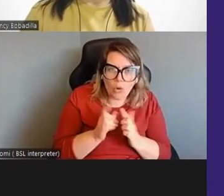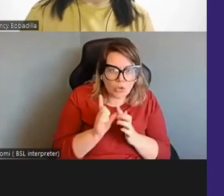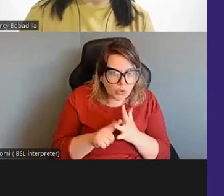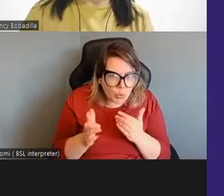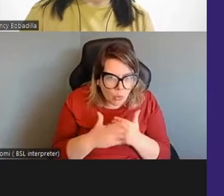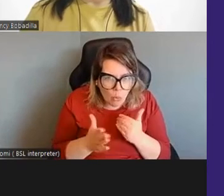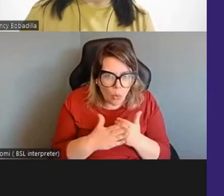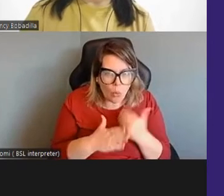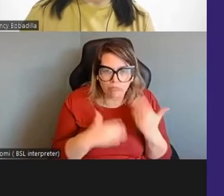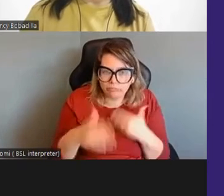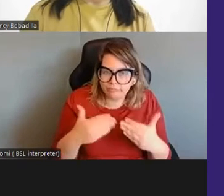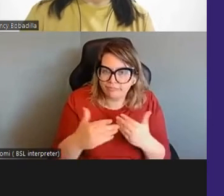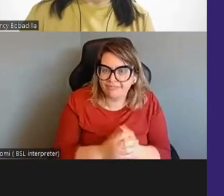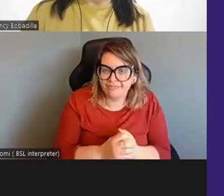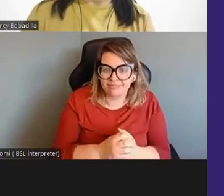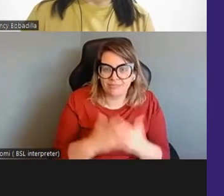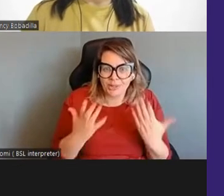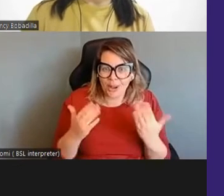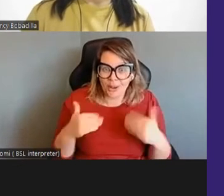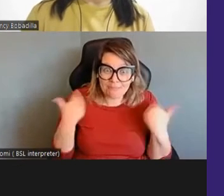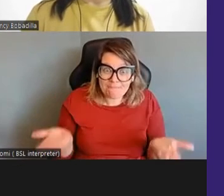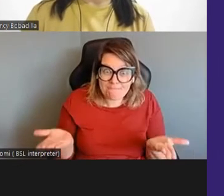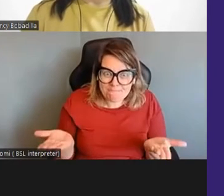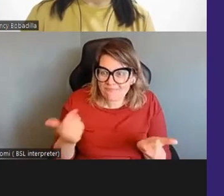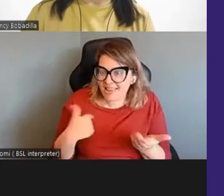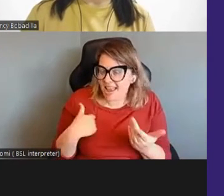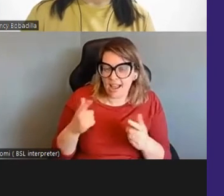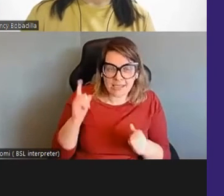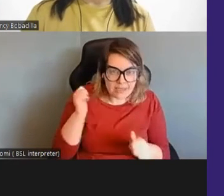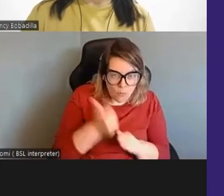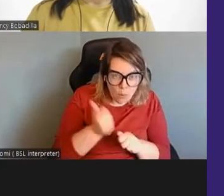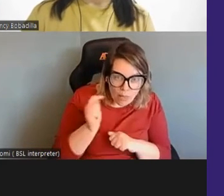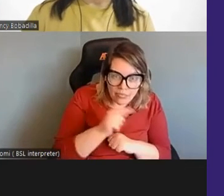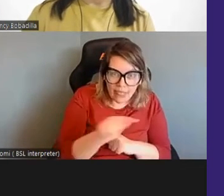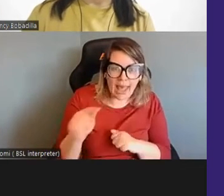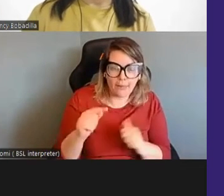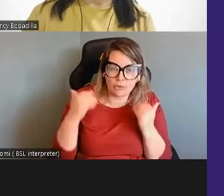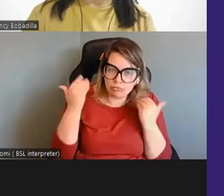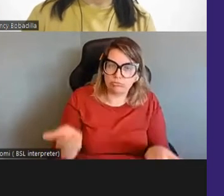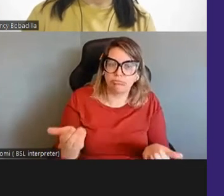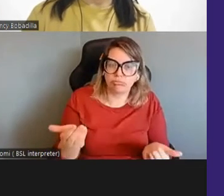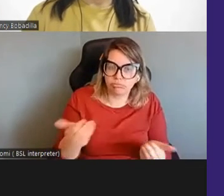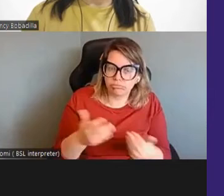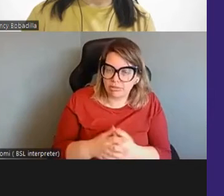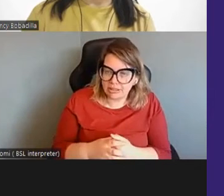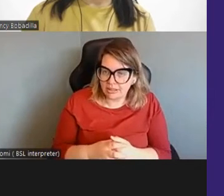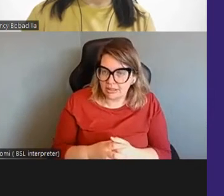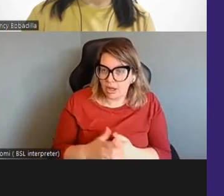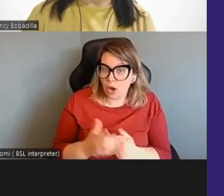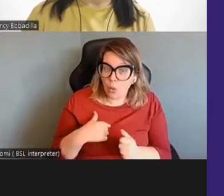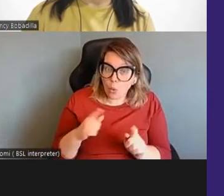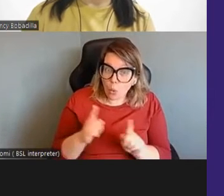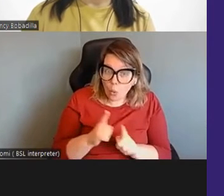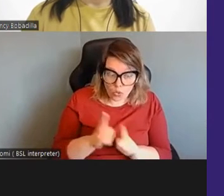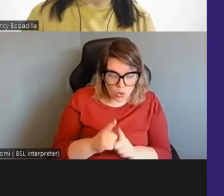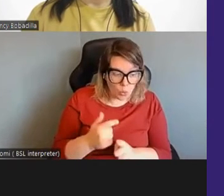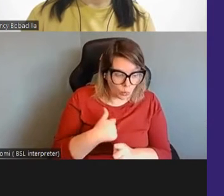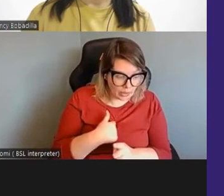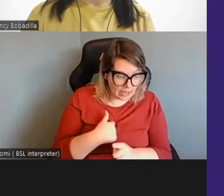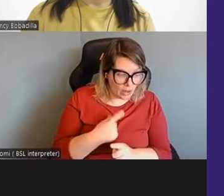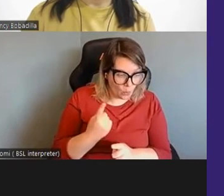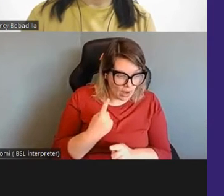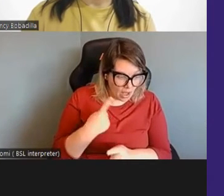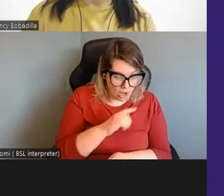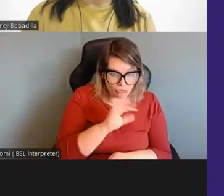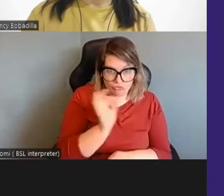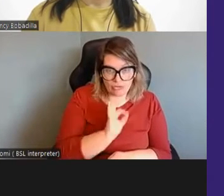work. So let's go ahead and let's support them in doing this kind of work. And we are also 100% certain